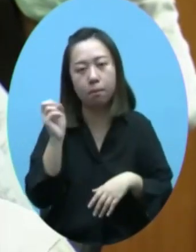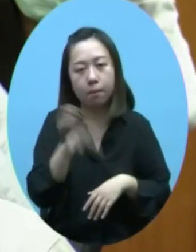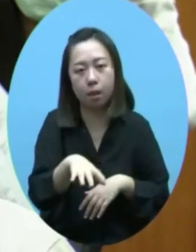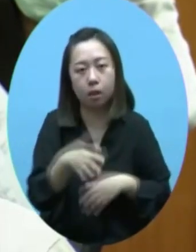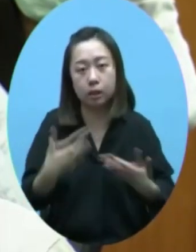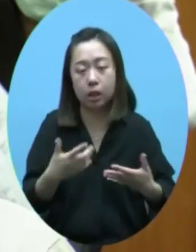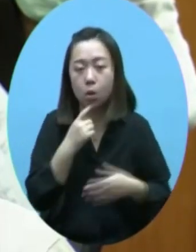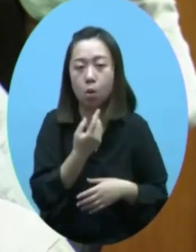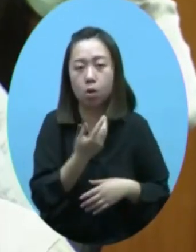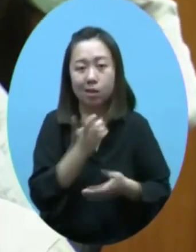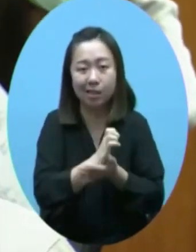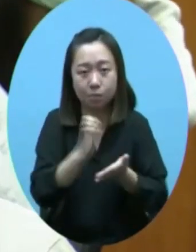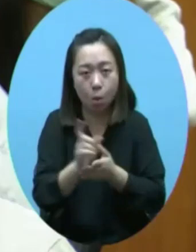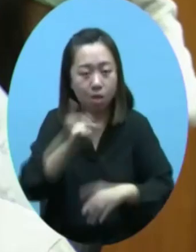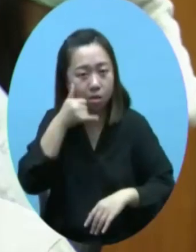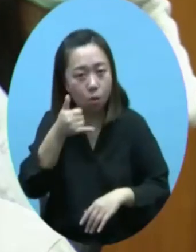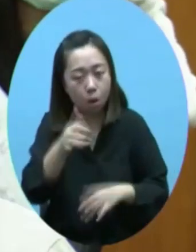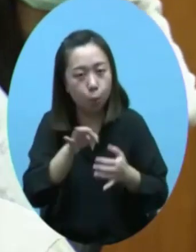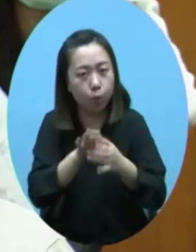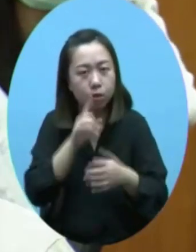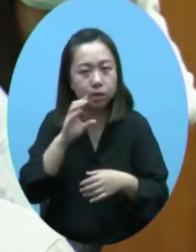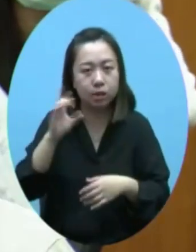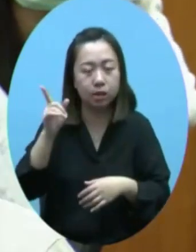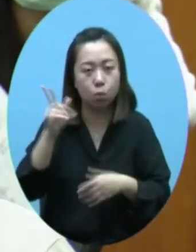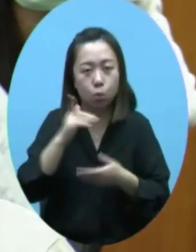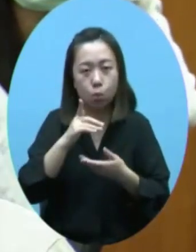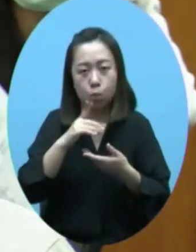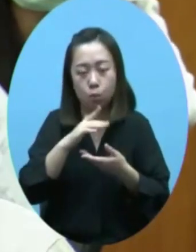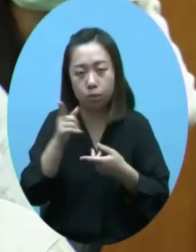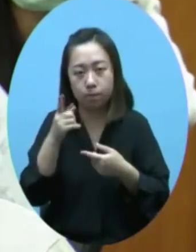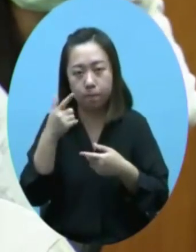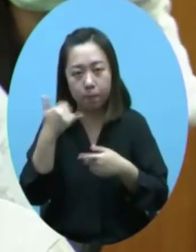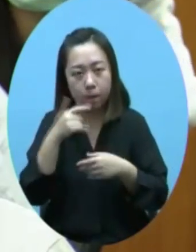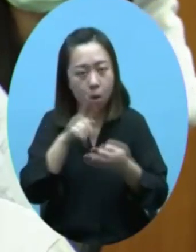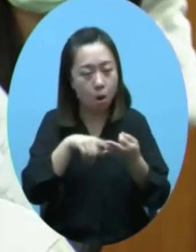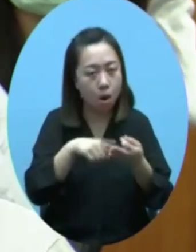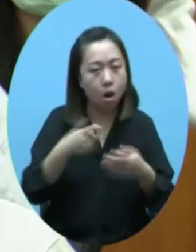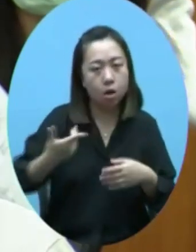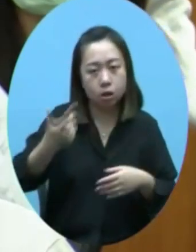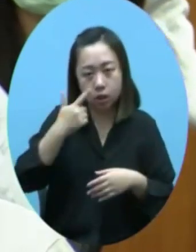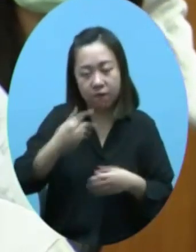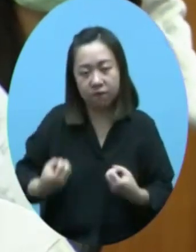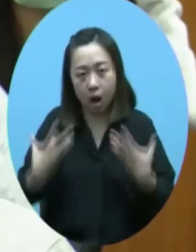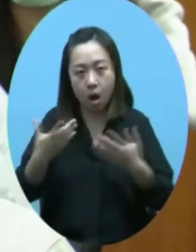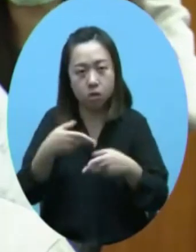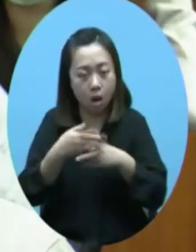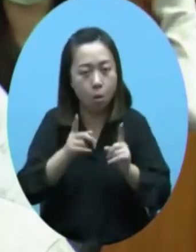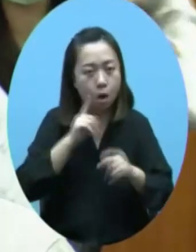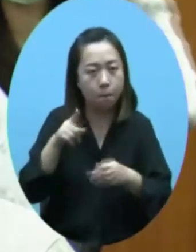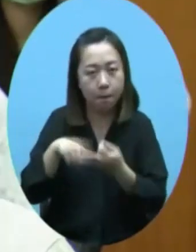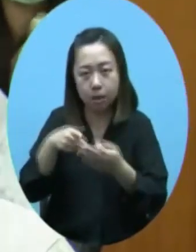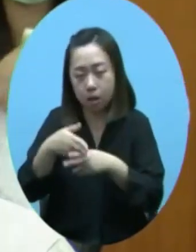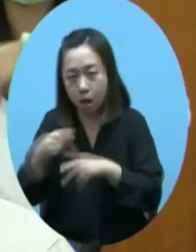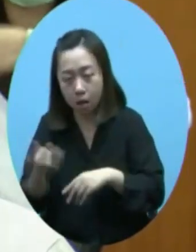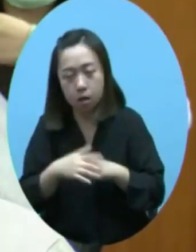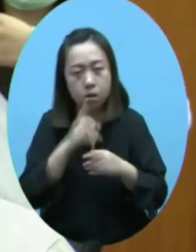confirmed to have been infected? And also people who have been to